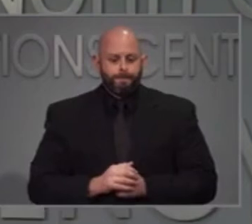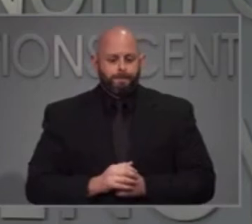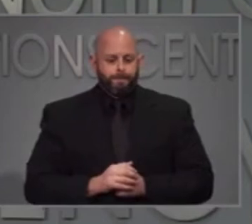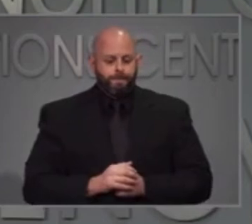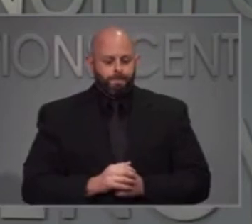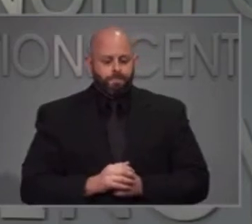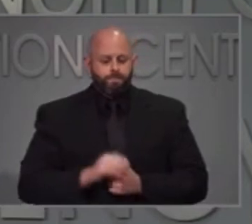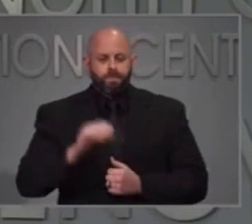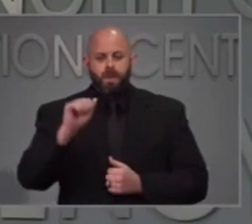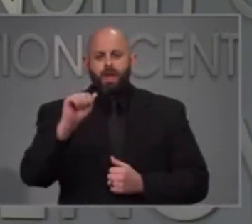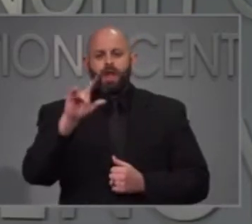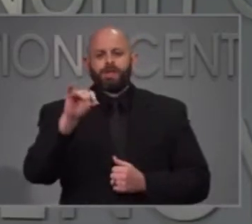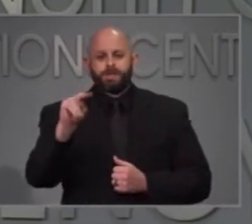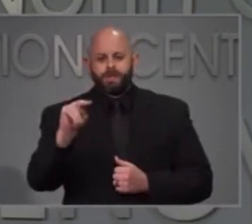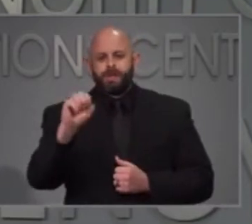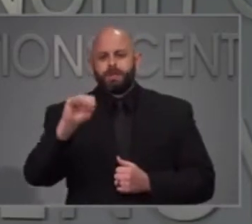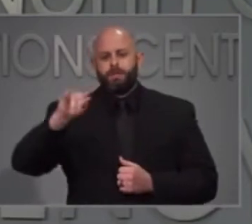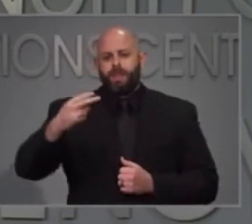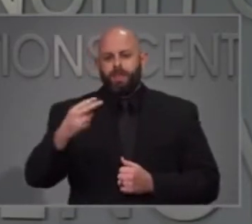Allison Smith, Fox 8.